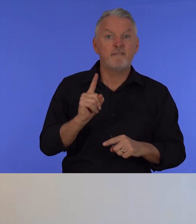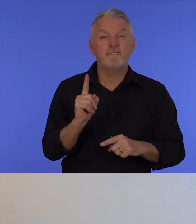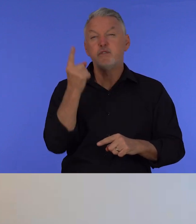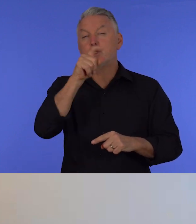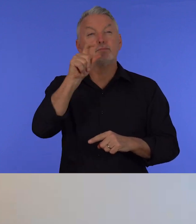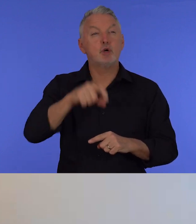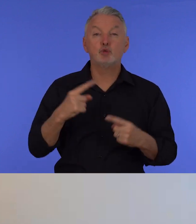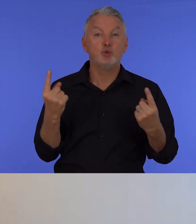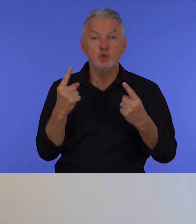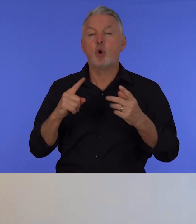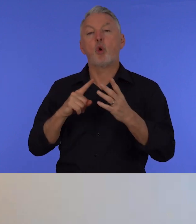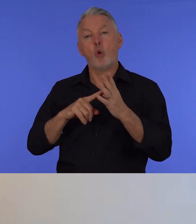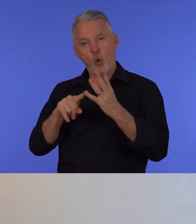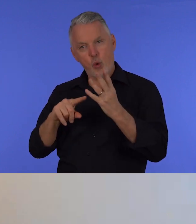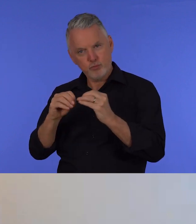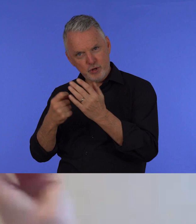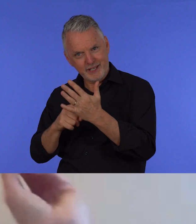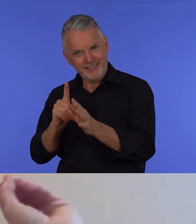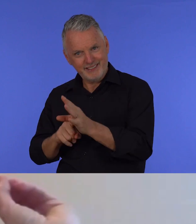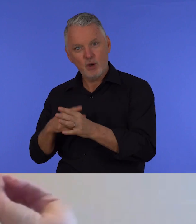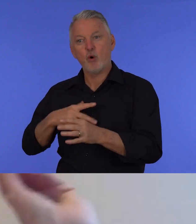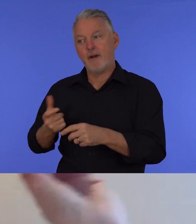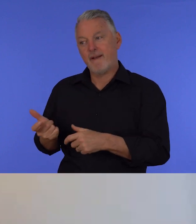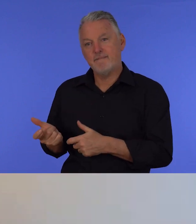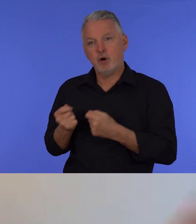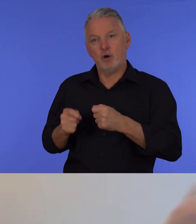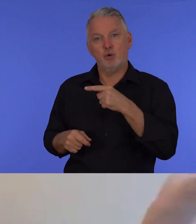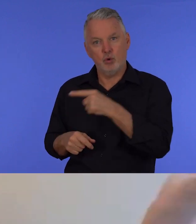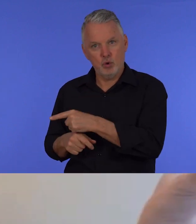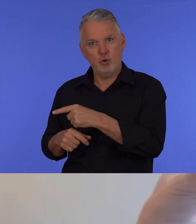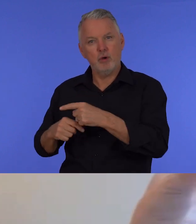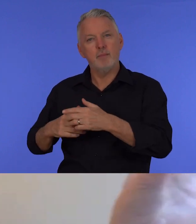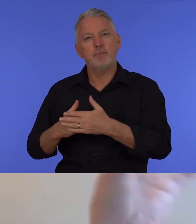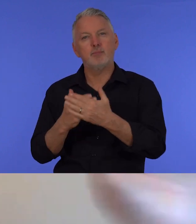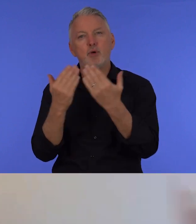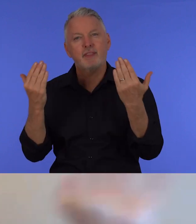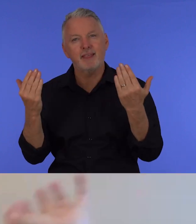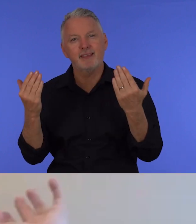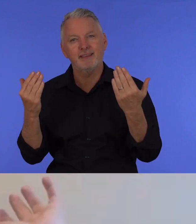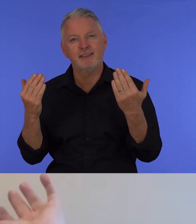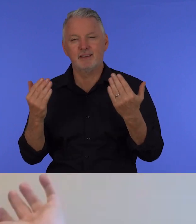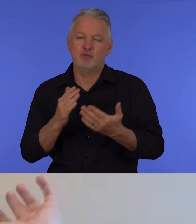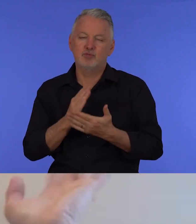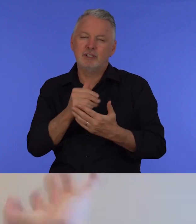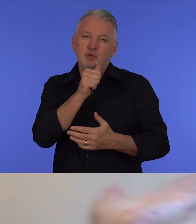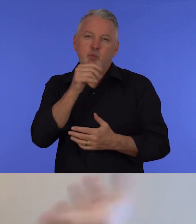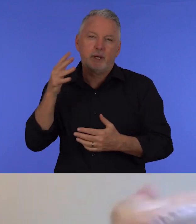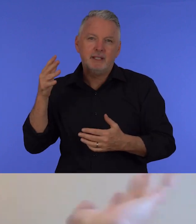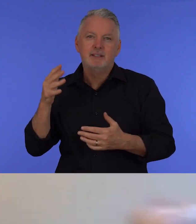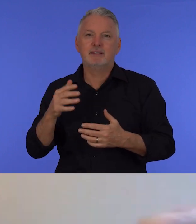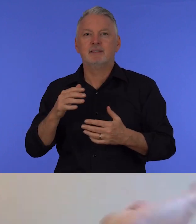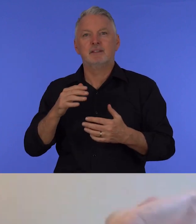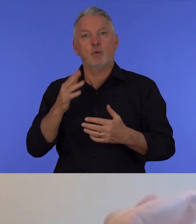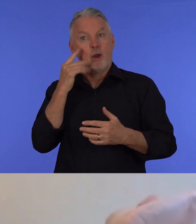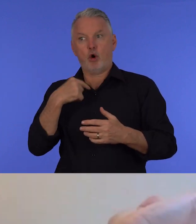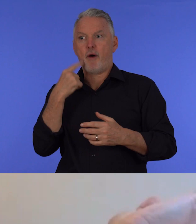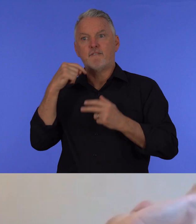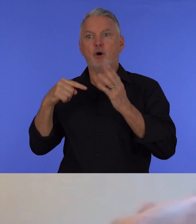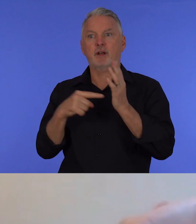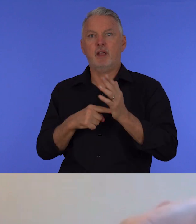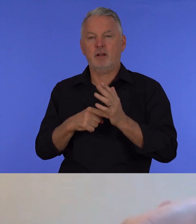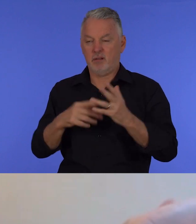was Aubrey. Before school friends, before other Joey friends, the first person she said is, I want Aubrey